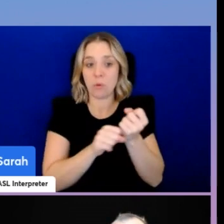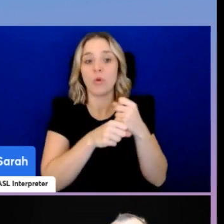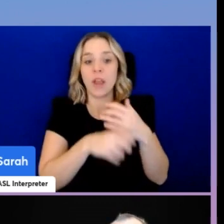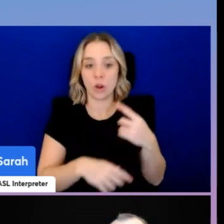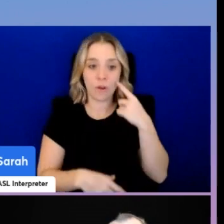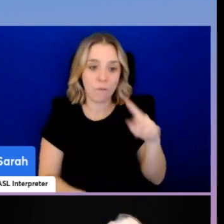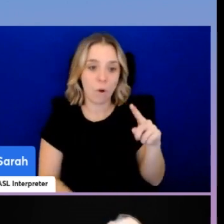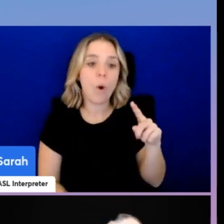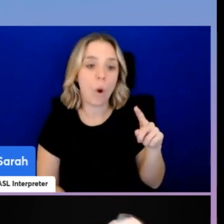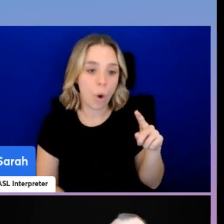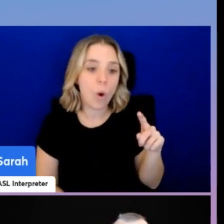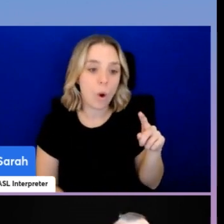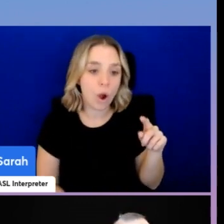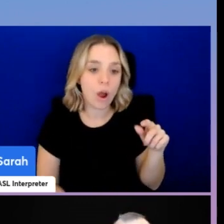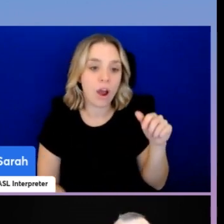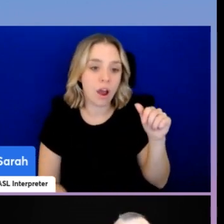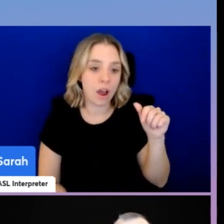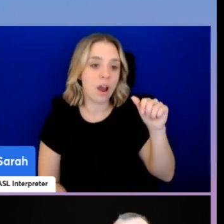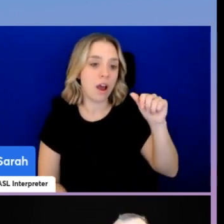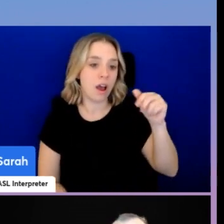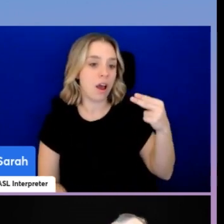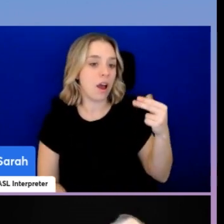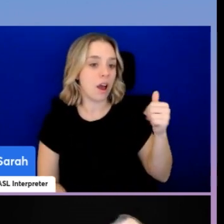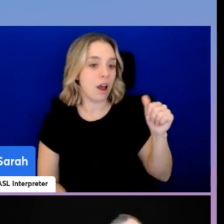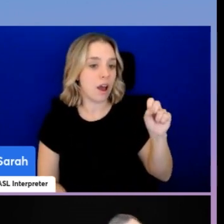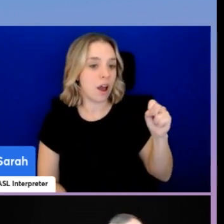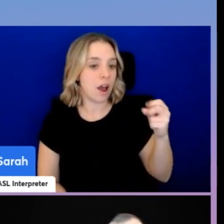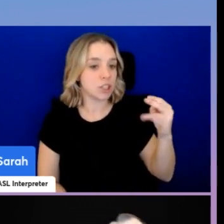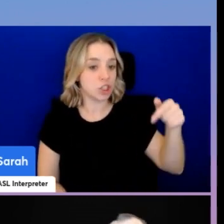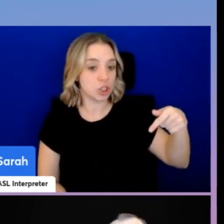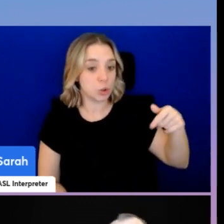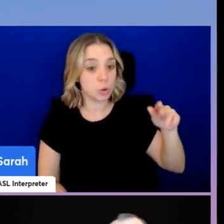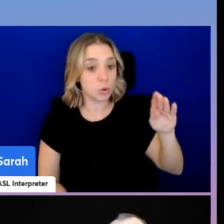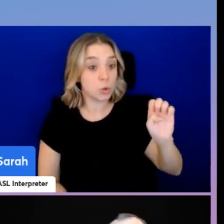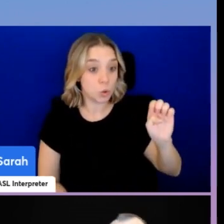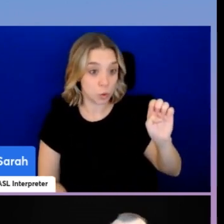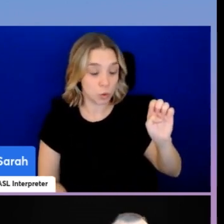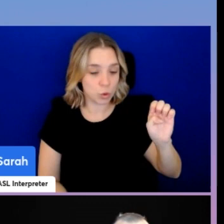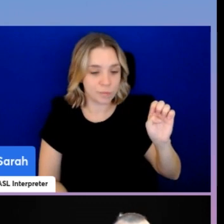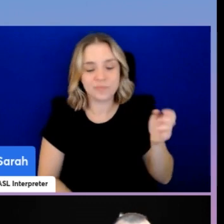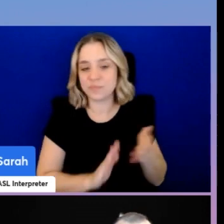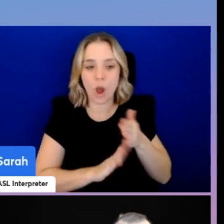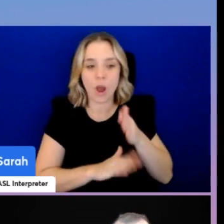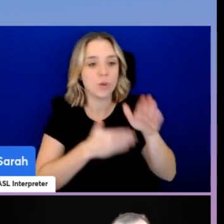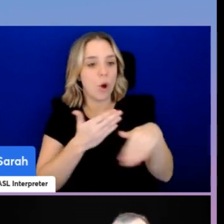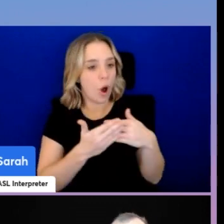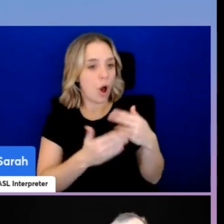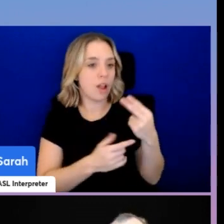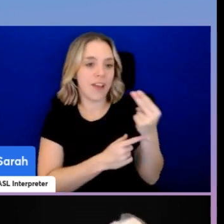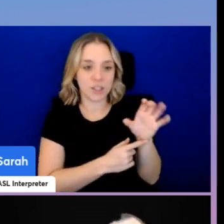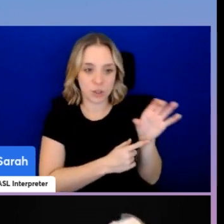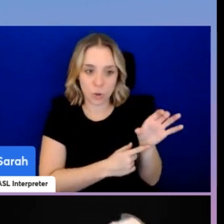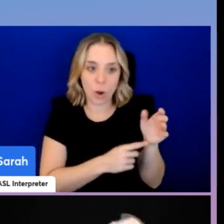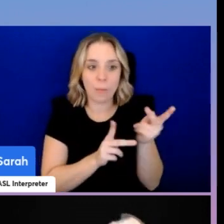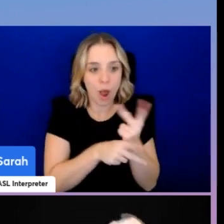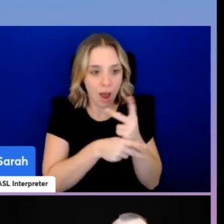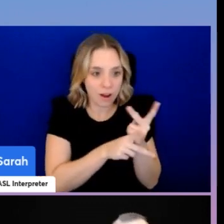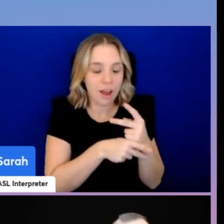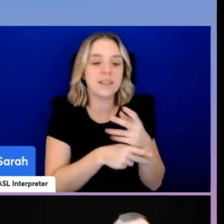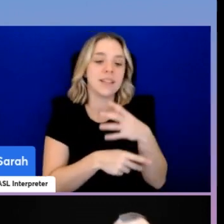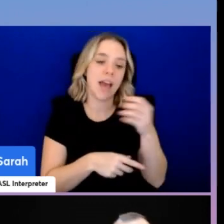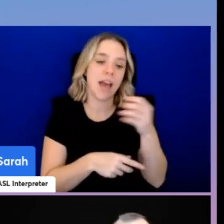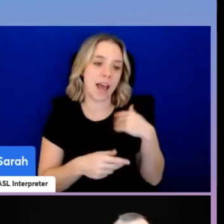HashiCube, and HashiCube is a little DevOps lab that runs all of the HashiCorp products and has got some popular open